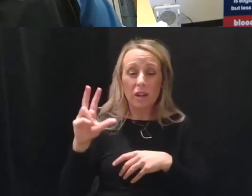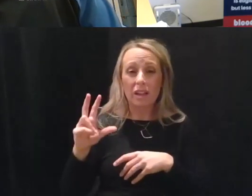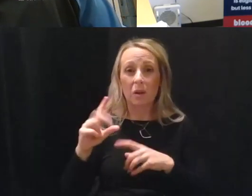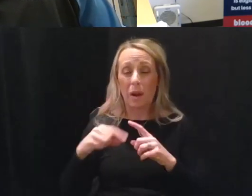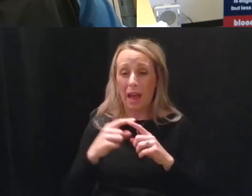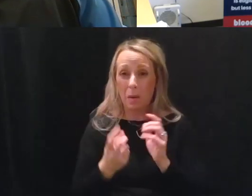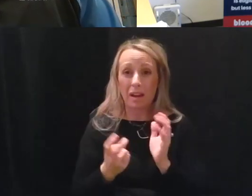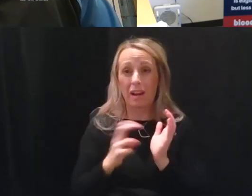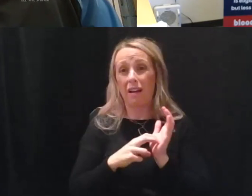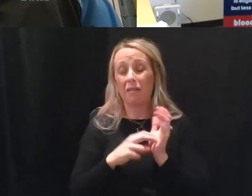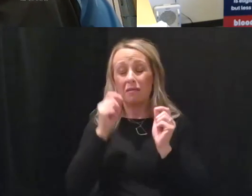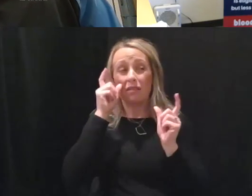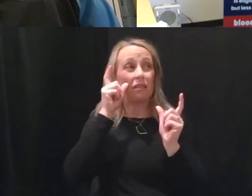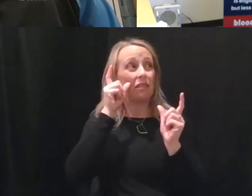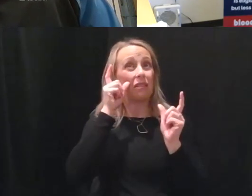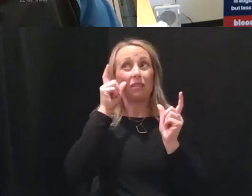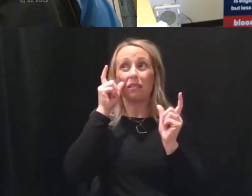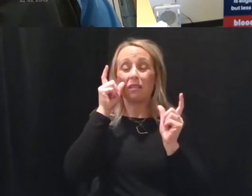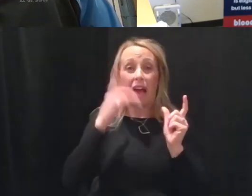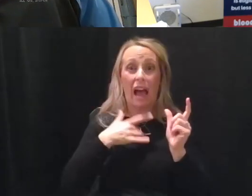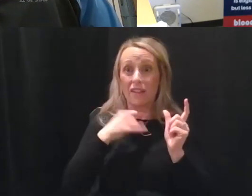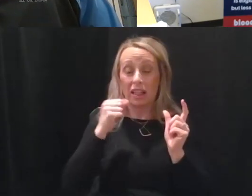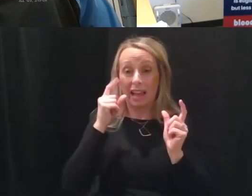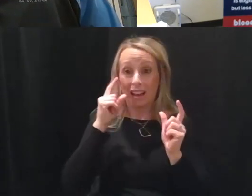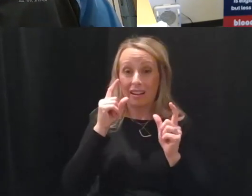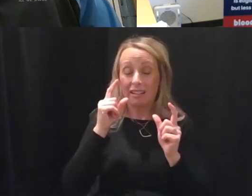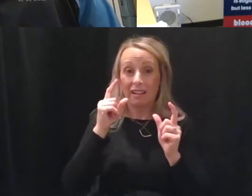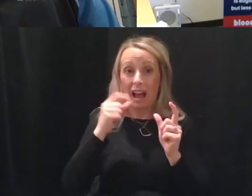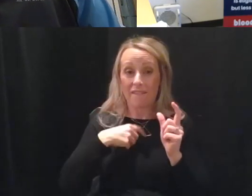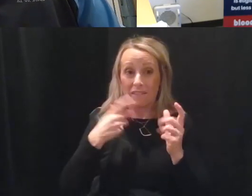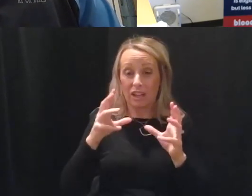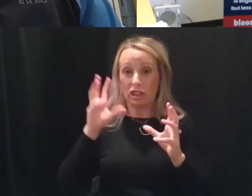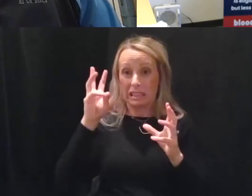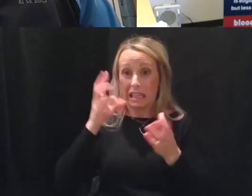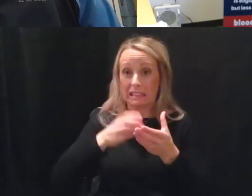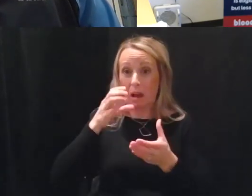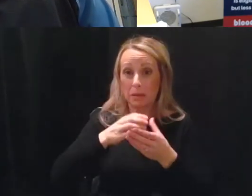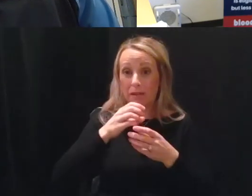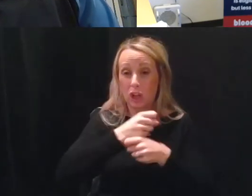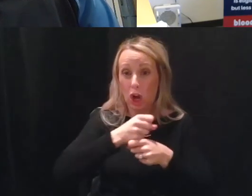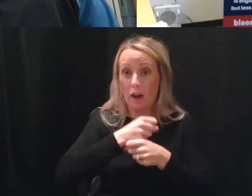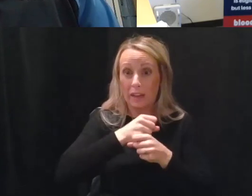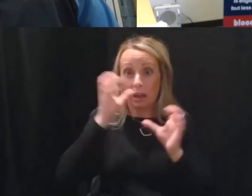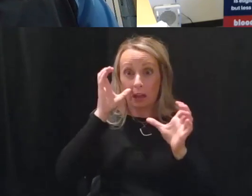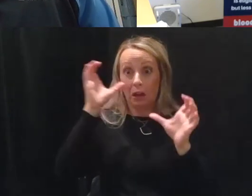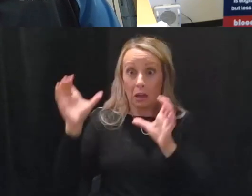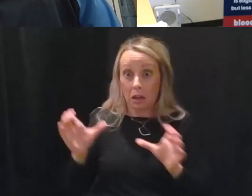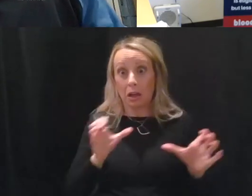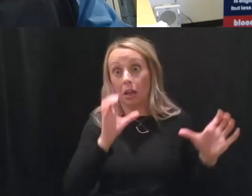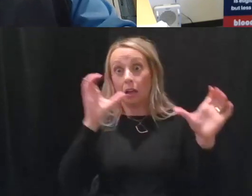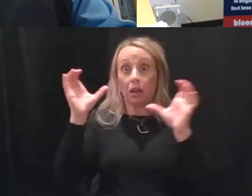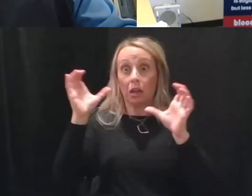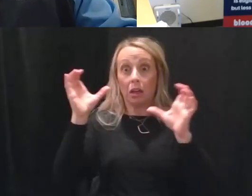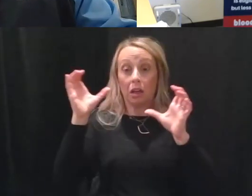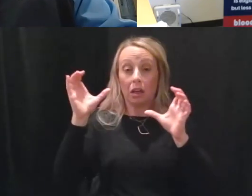wake up, I feel like I had 6 cups of coffee and I can't not get back to sleep. So I go to bed around 7 so I can get enough sleep so I can go to work.